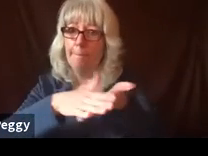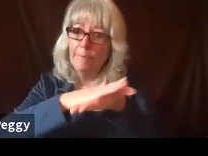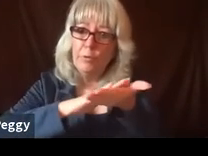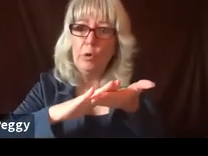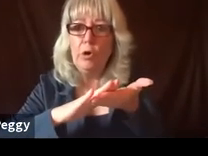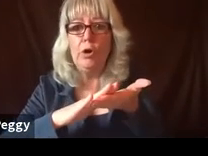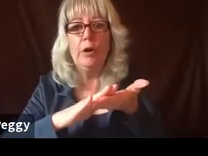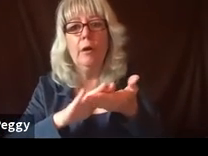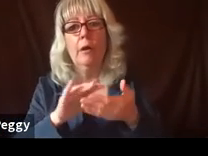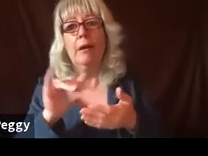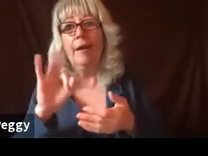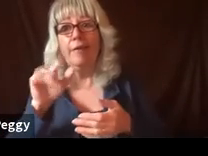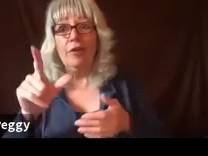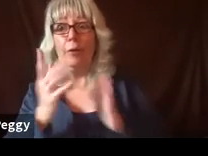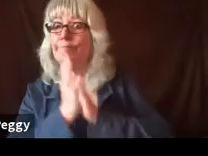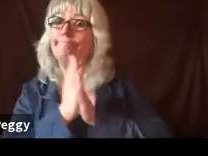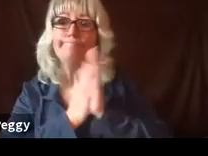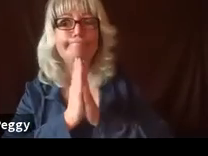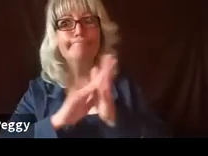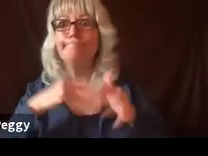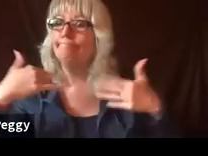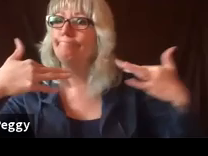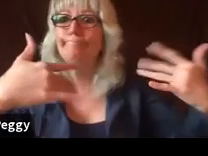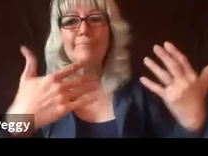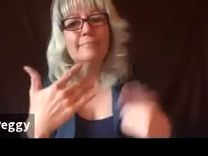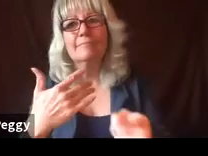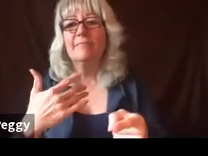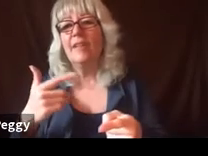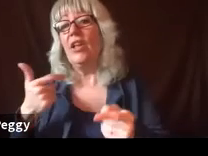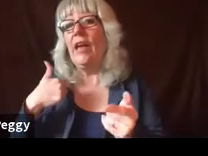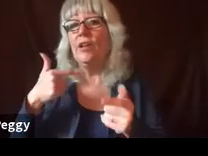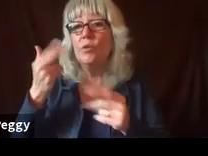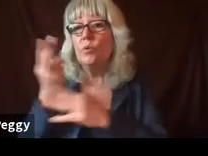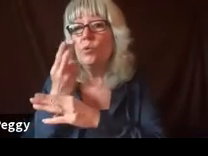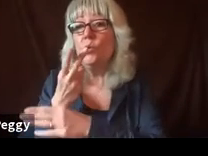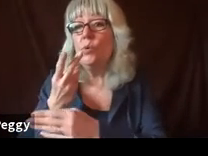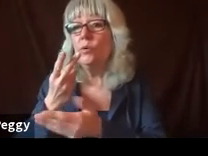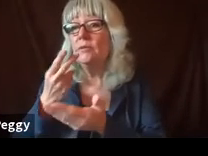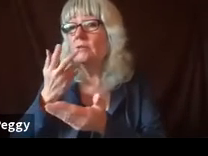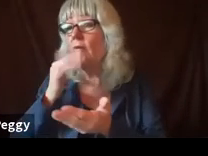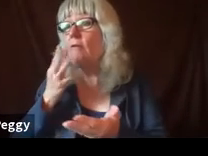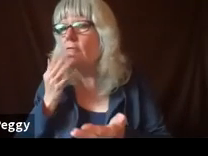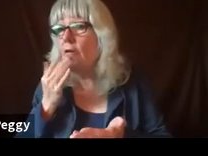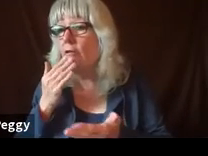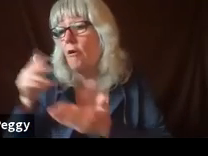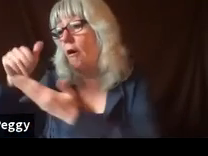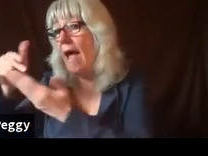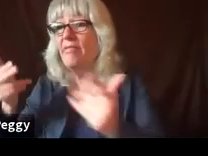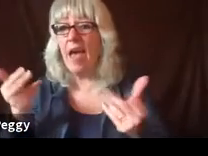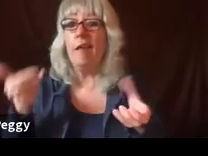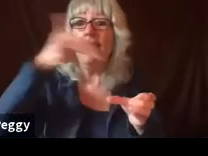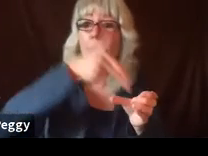If you are too enthusiastic and dip dirty brushes into the colors, you won't have a pure palette